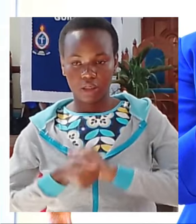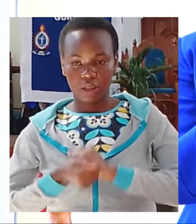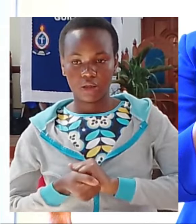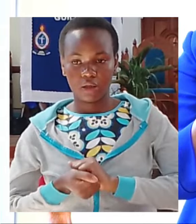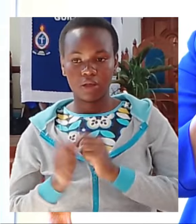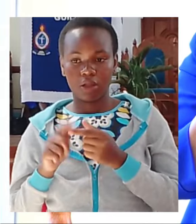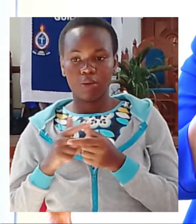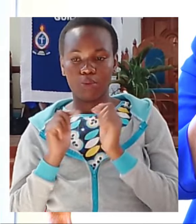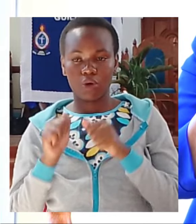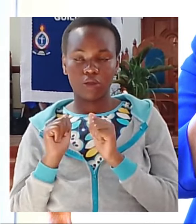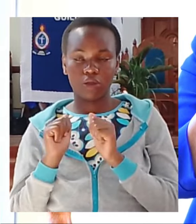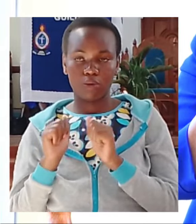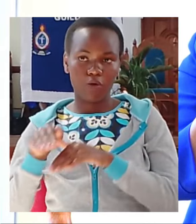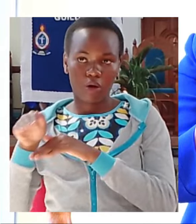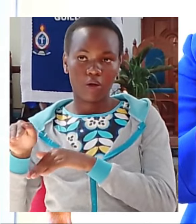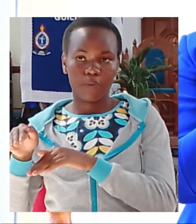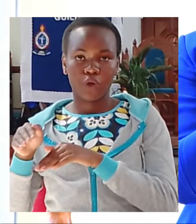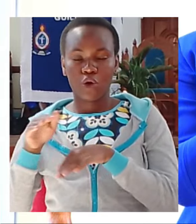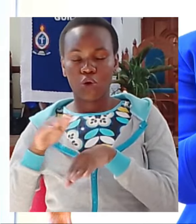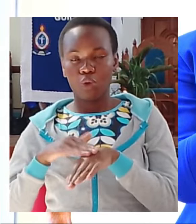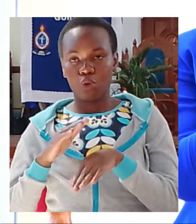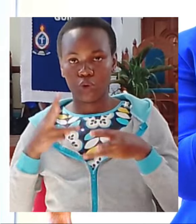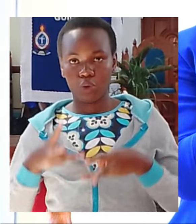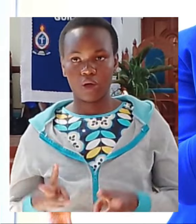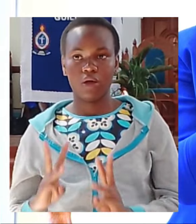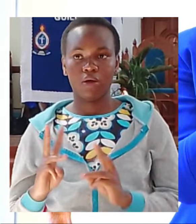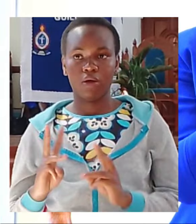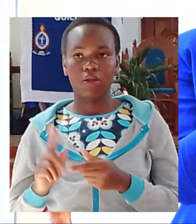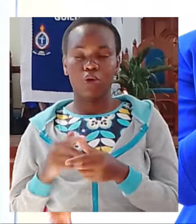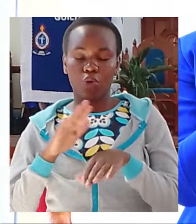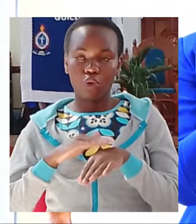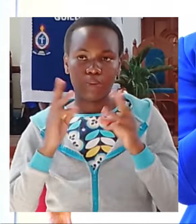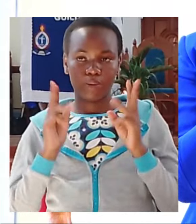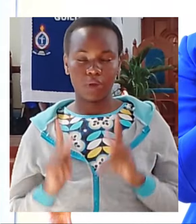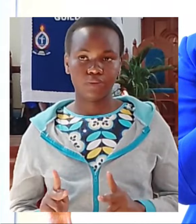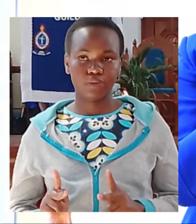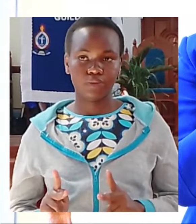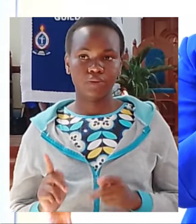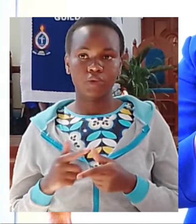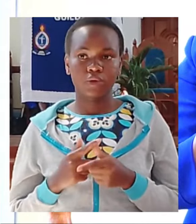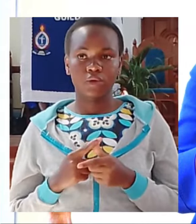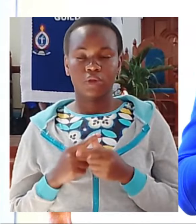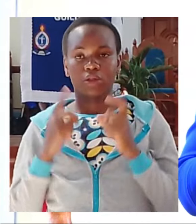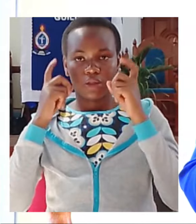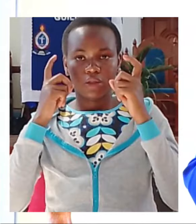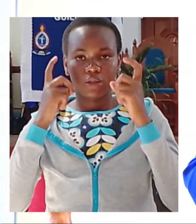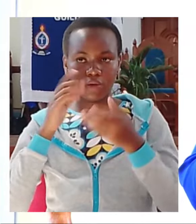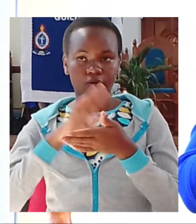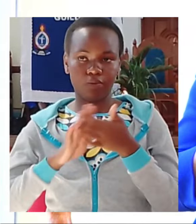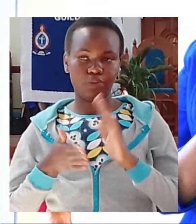to prioritize your righteousness. Help me to be righteous before you. I repent of my sins.